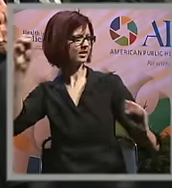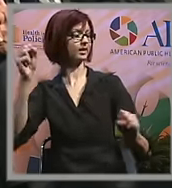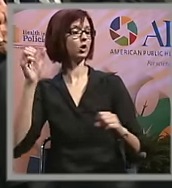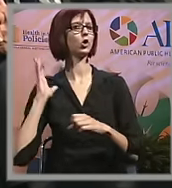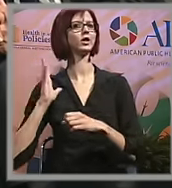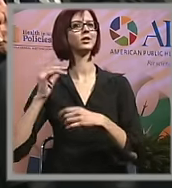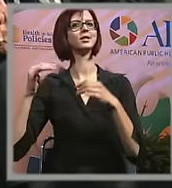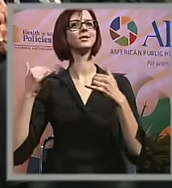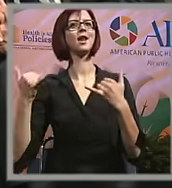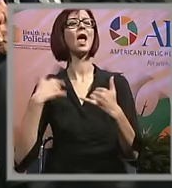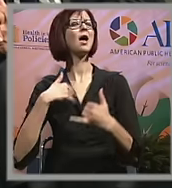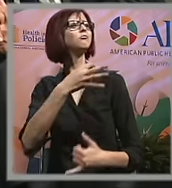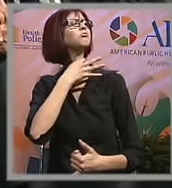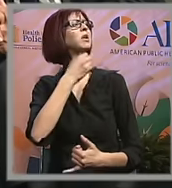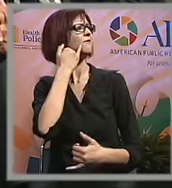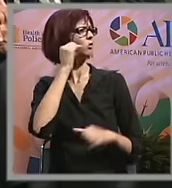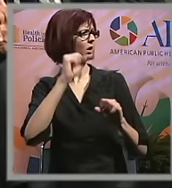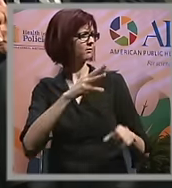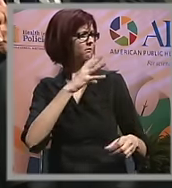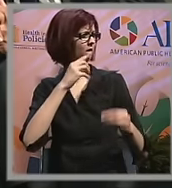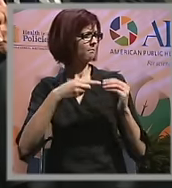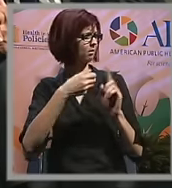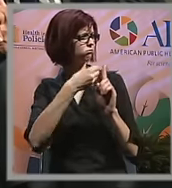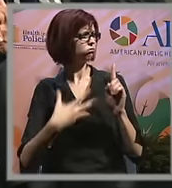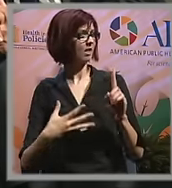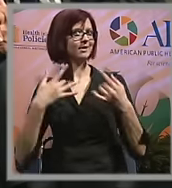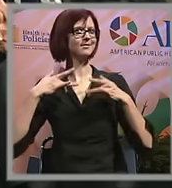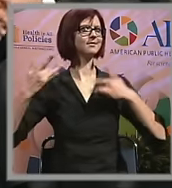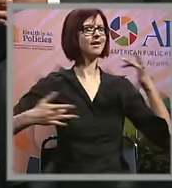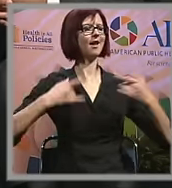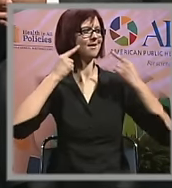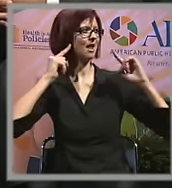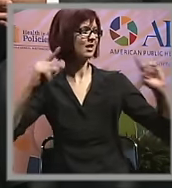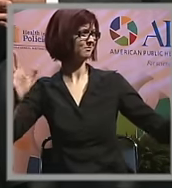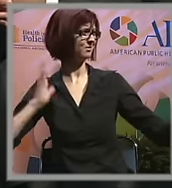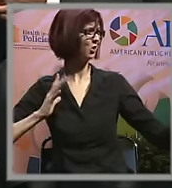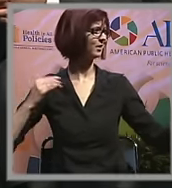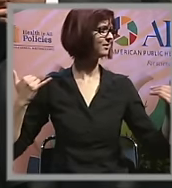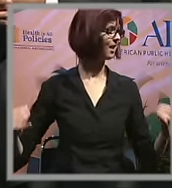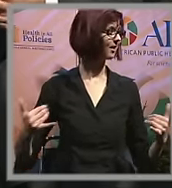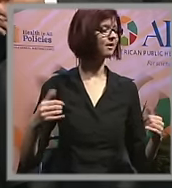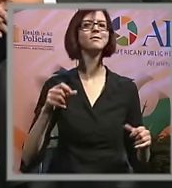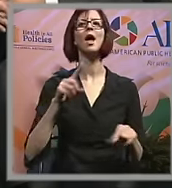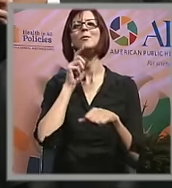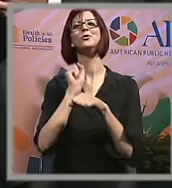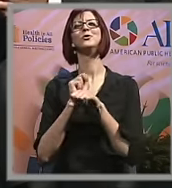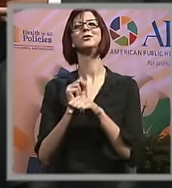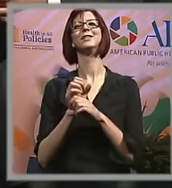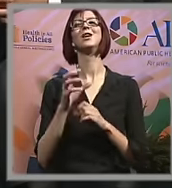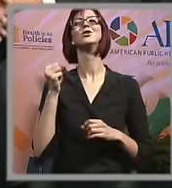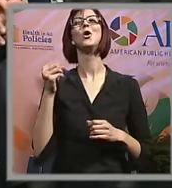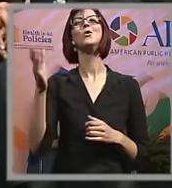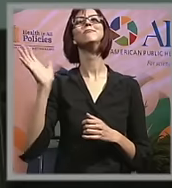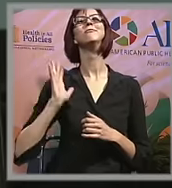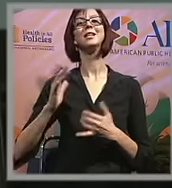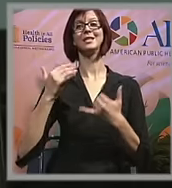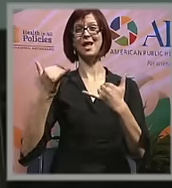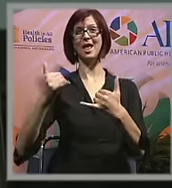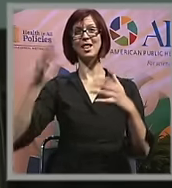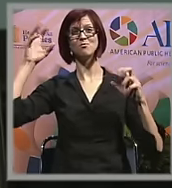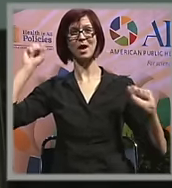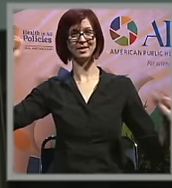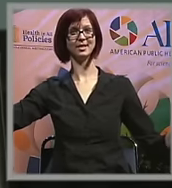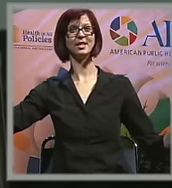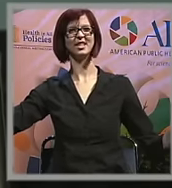I was wondering if you could speak a little bit about the exciting announcement that you shared earlier today with the public. Absolutely. So earlier today, the